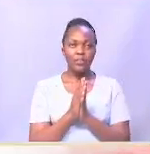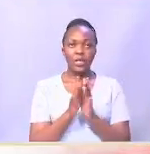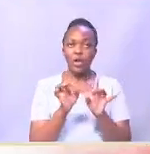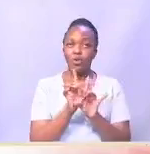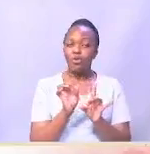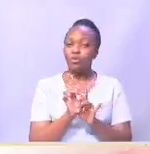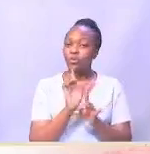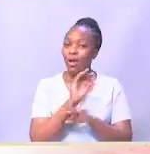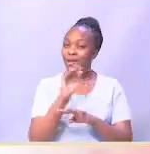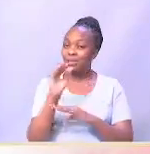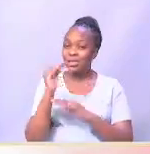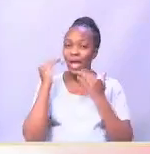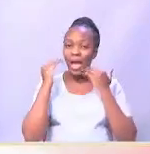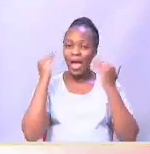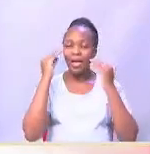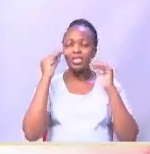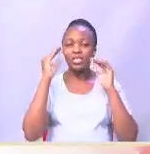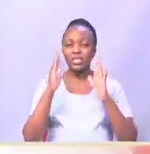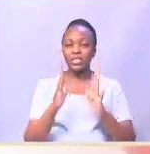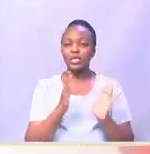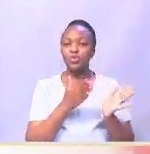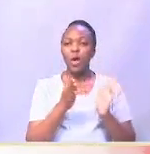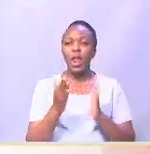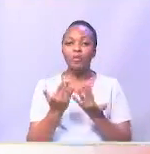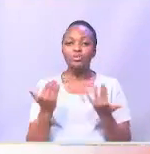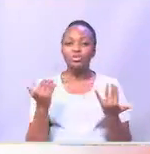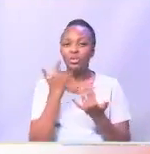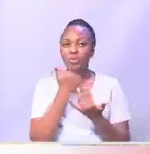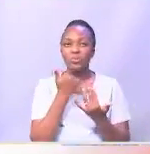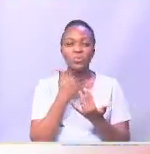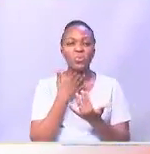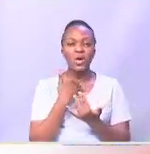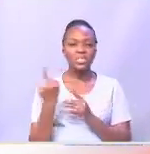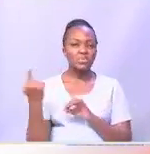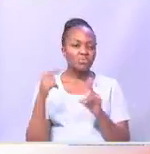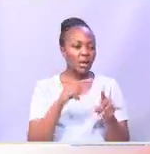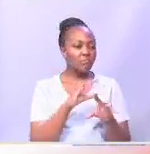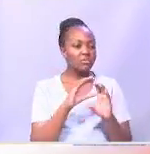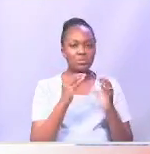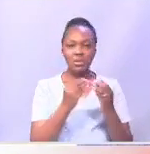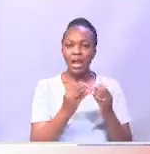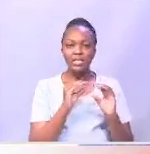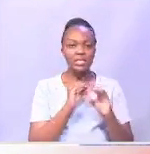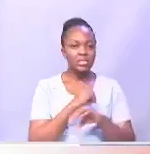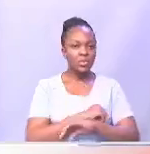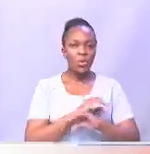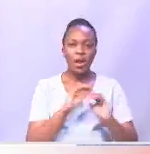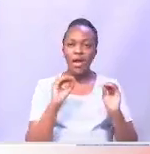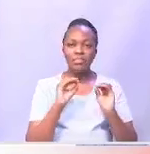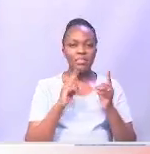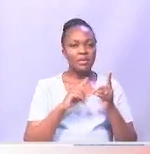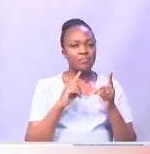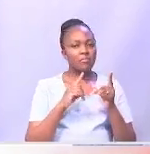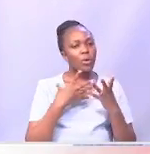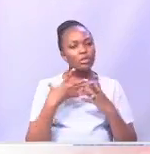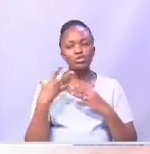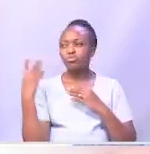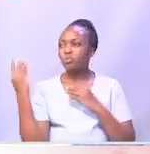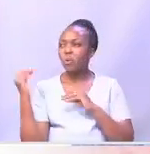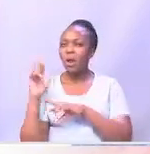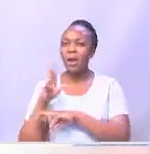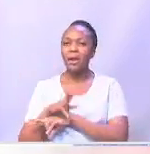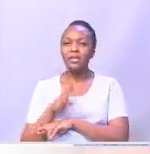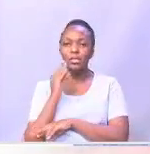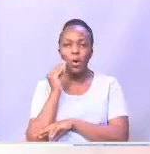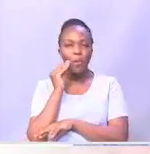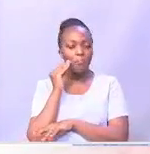head teachers to allow children who do not want to learn to go home. If there's a child who does not want to go to school and he wants to go and rest with his